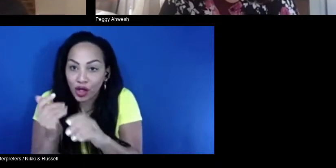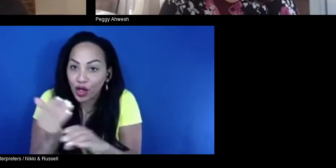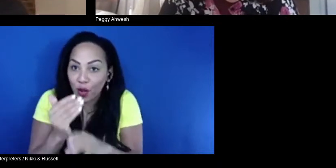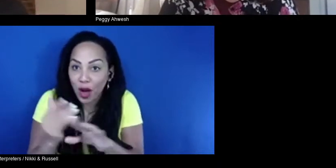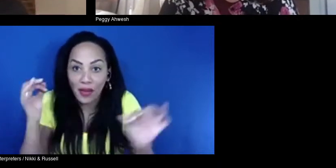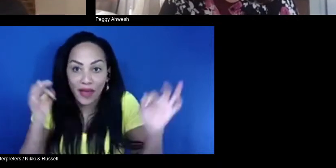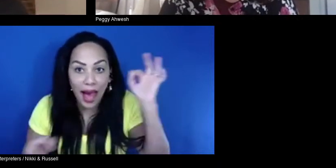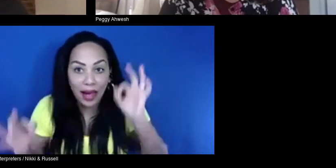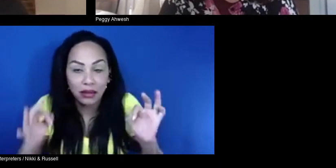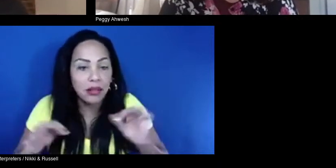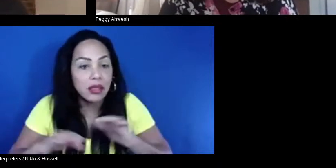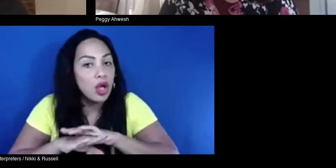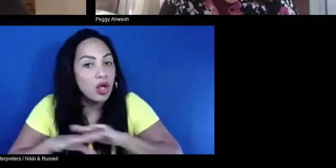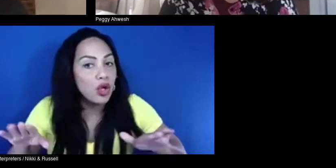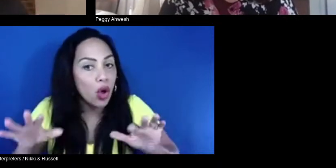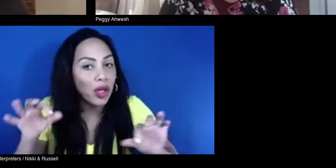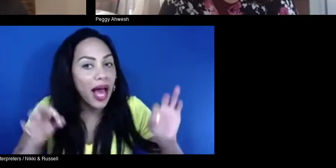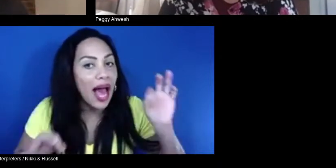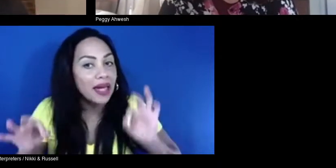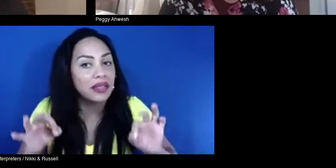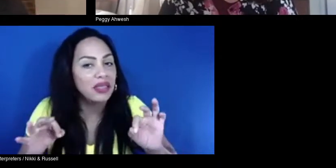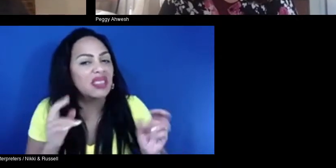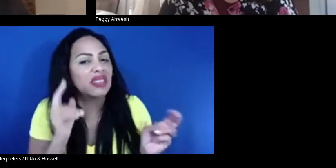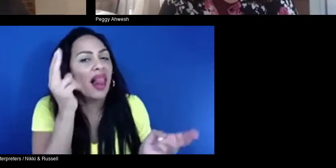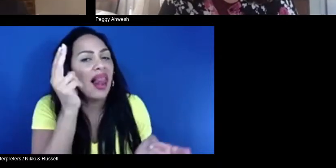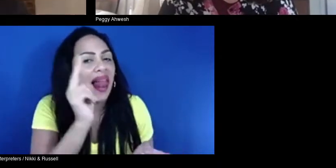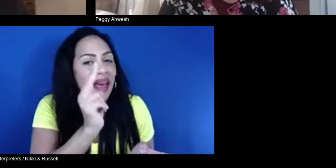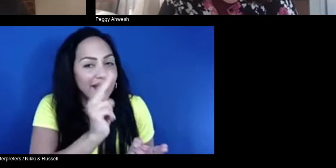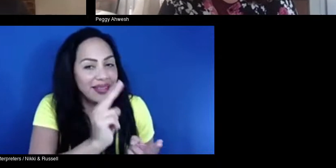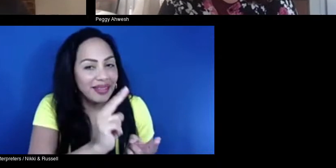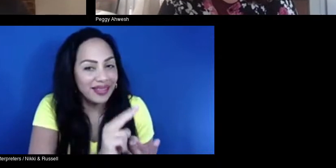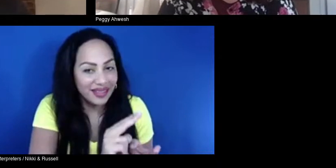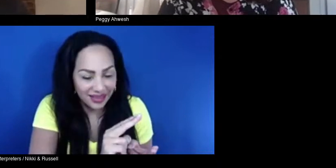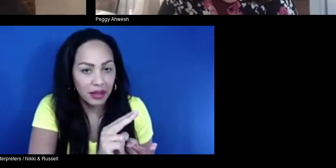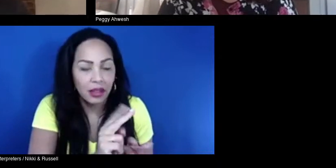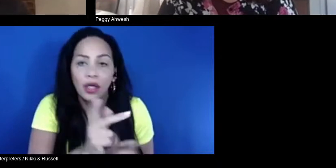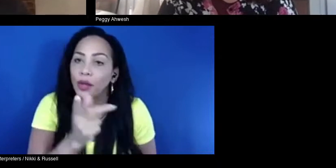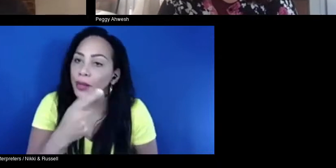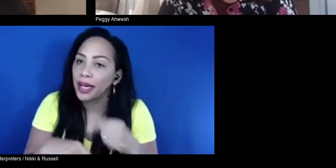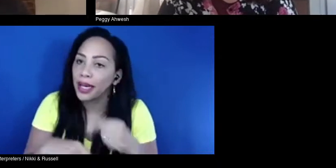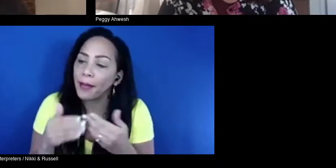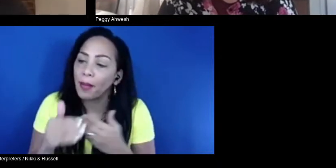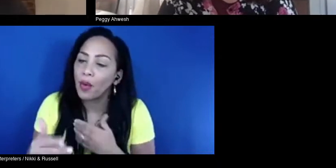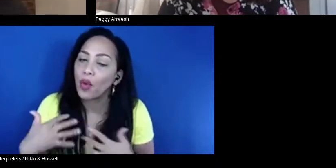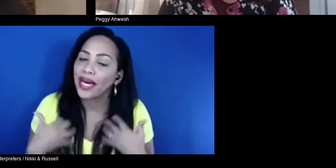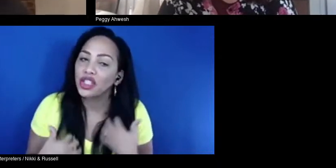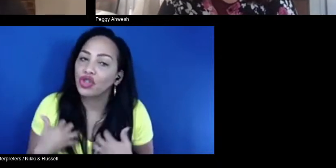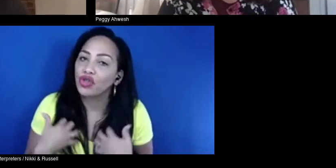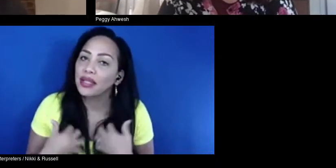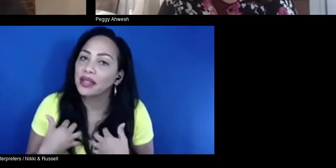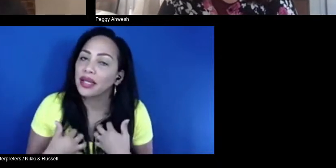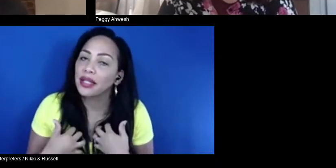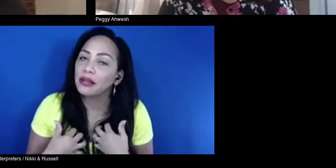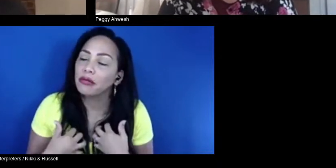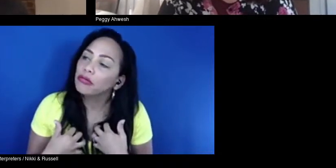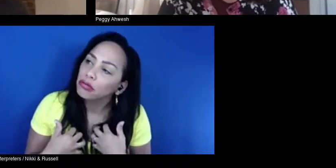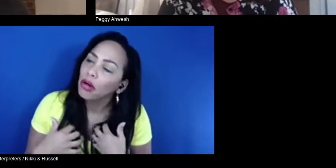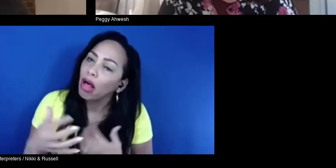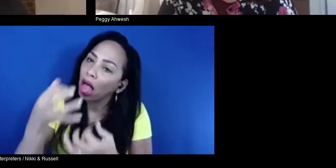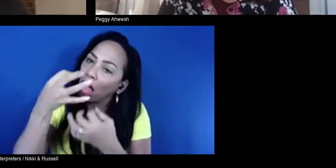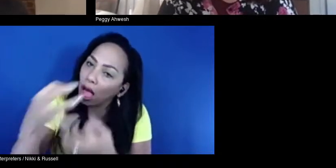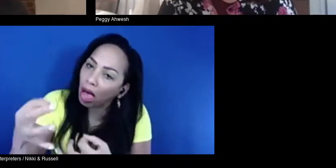non-actors, less maybe, and you became very interested in the non-human and in